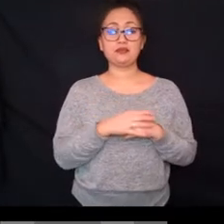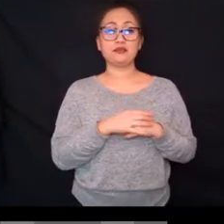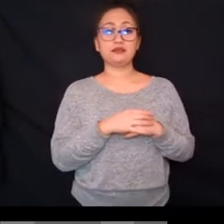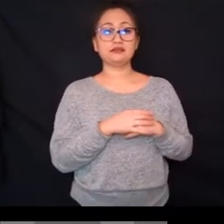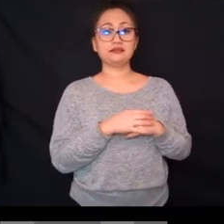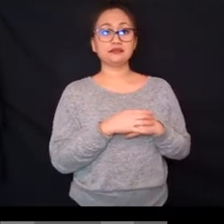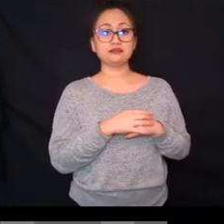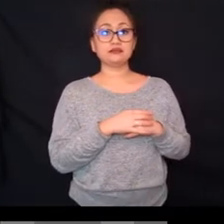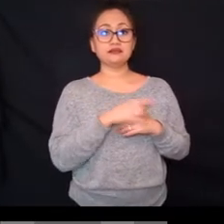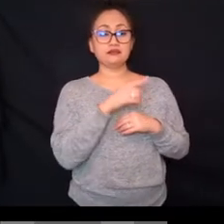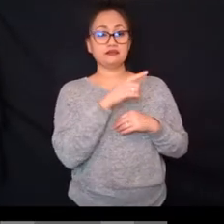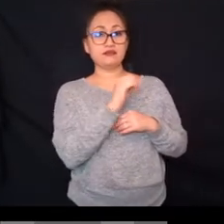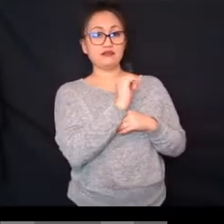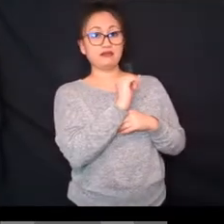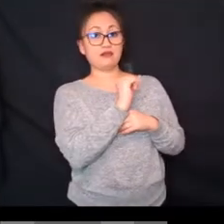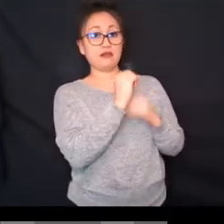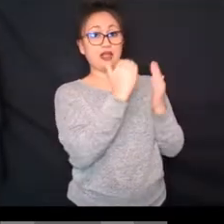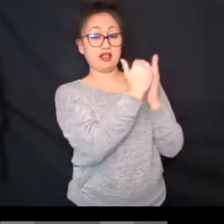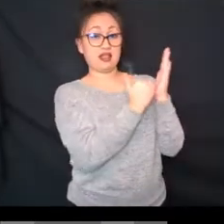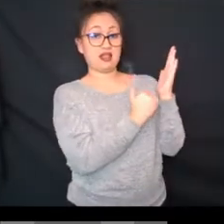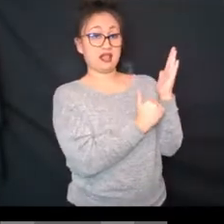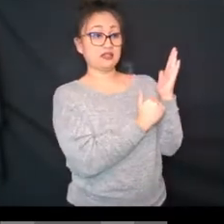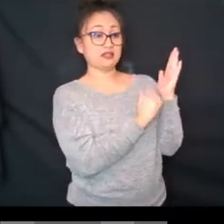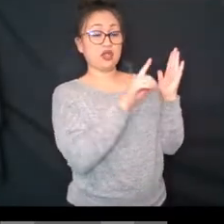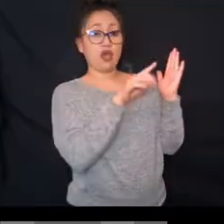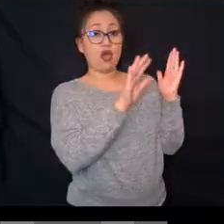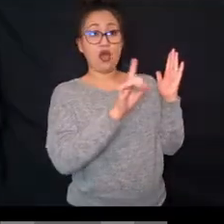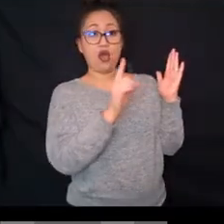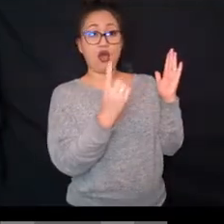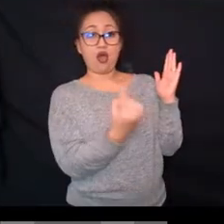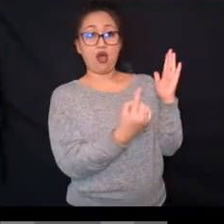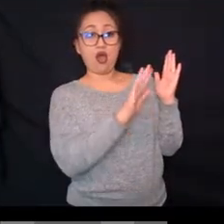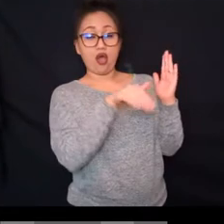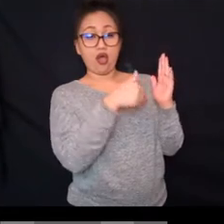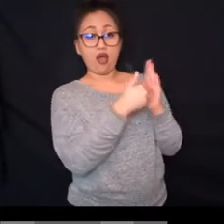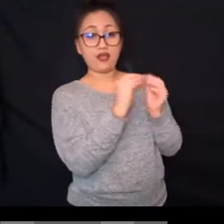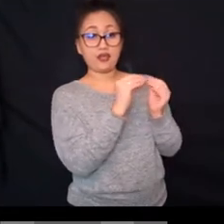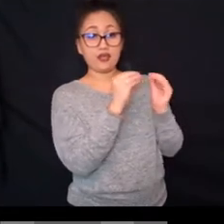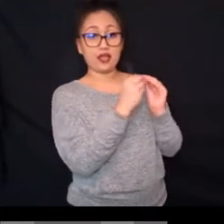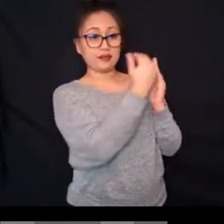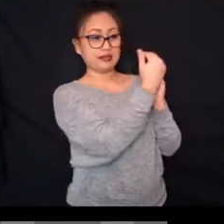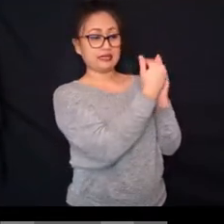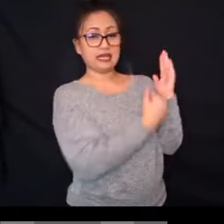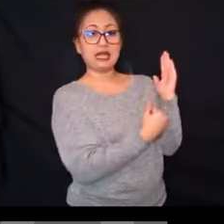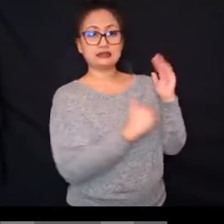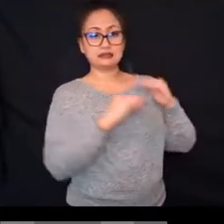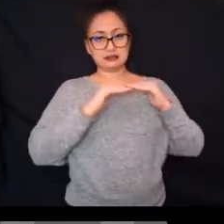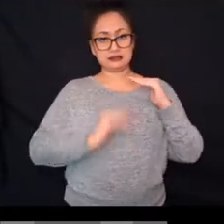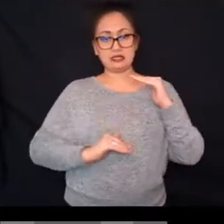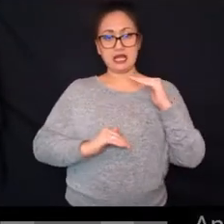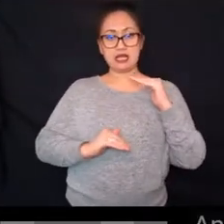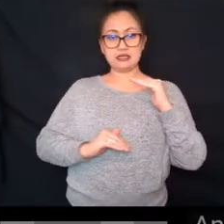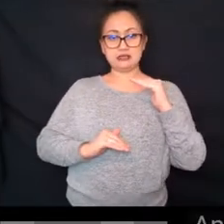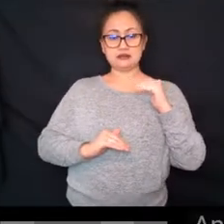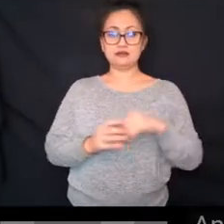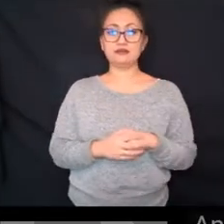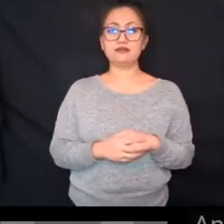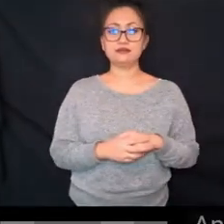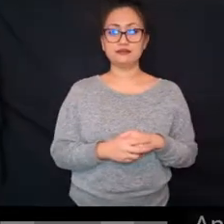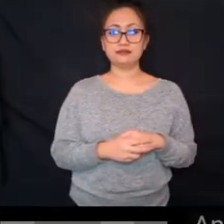these are lower than 3, 2, 1. Give our movie goers a hand today. Great job. And if you